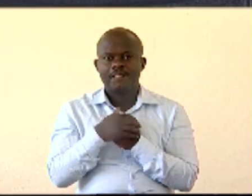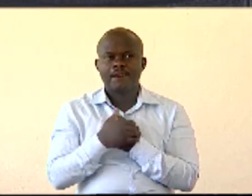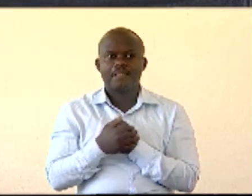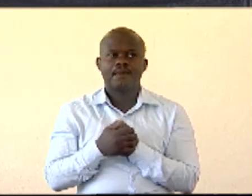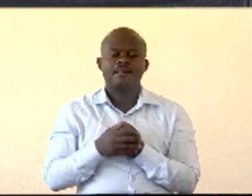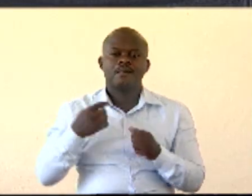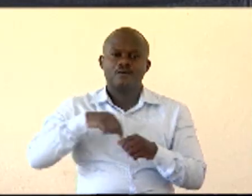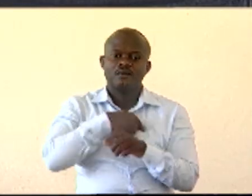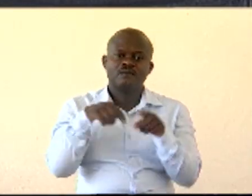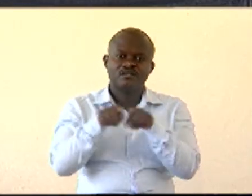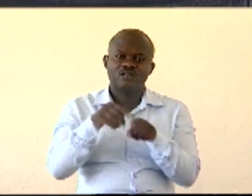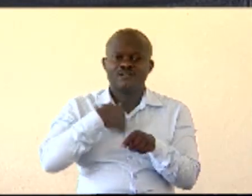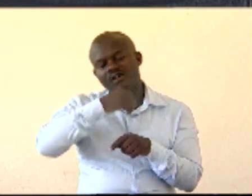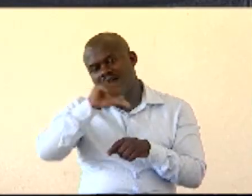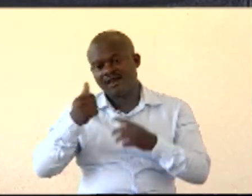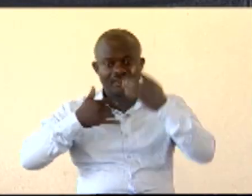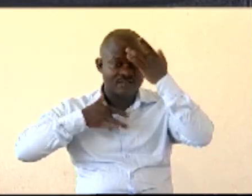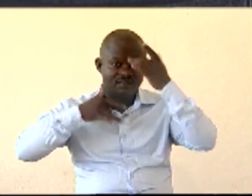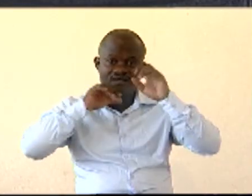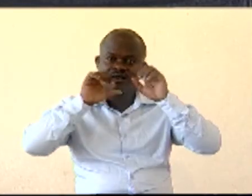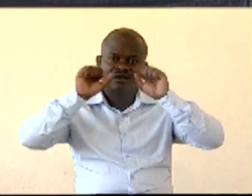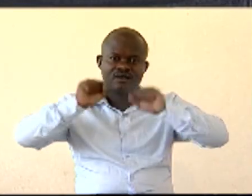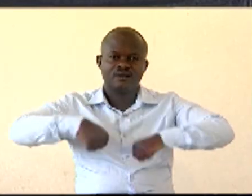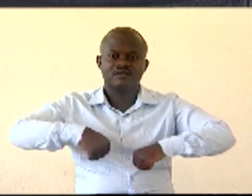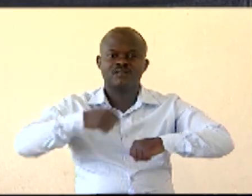We also have other diseases that can just be,